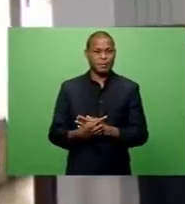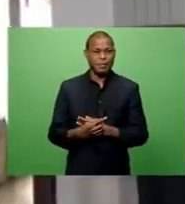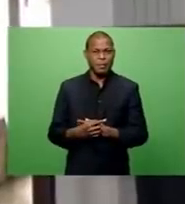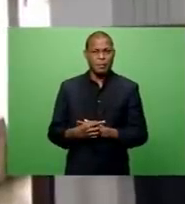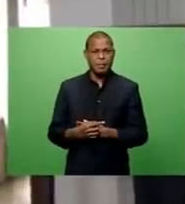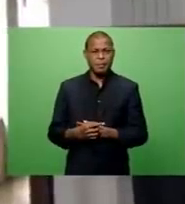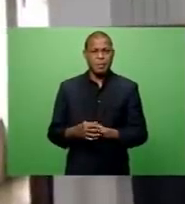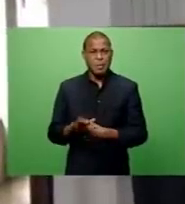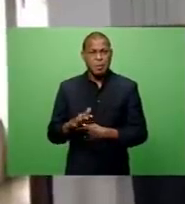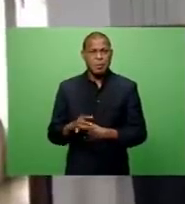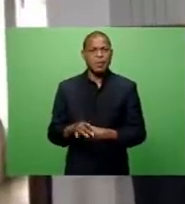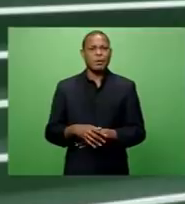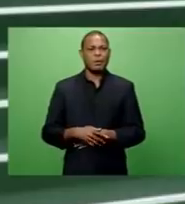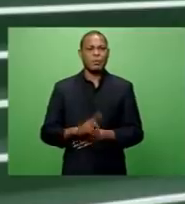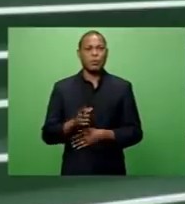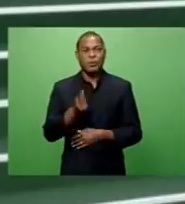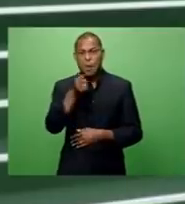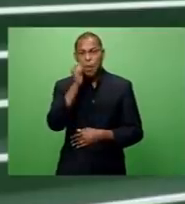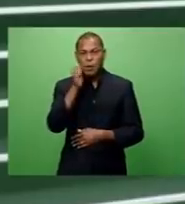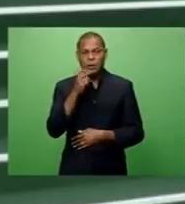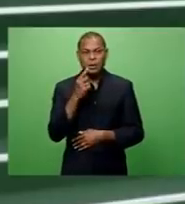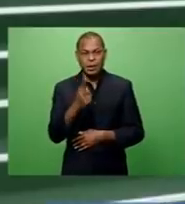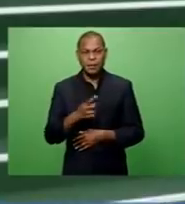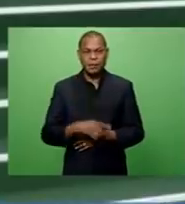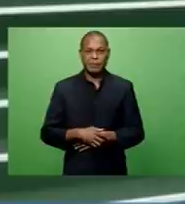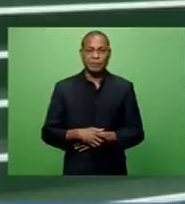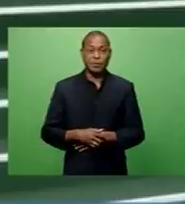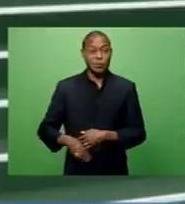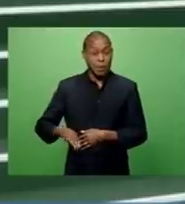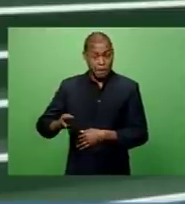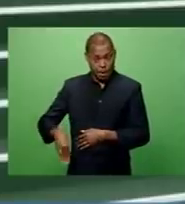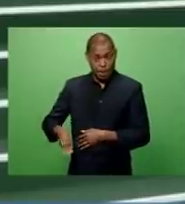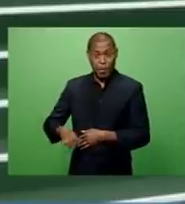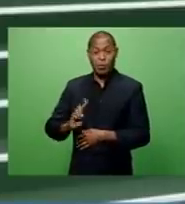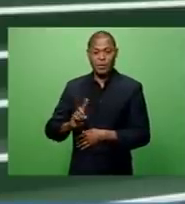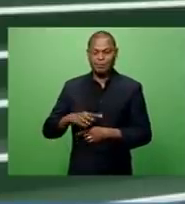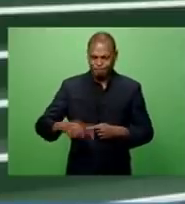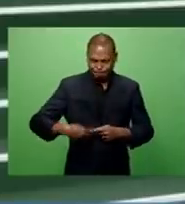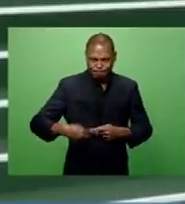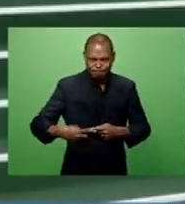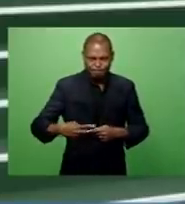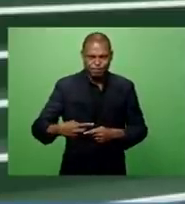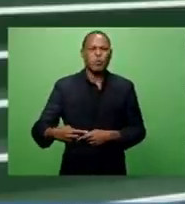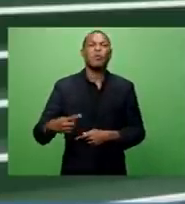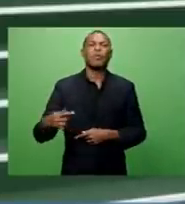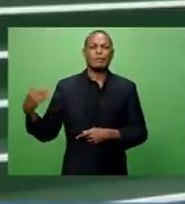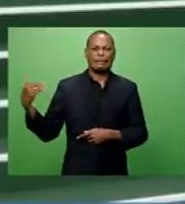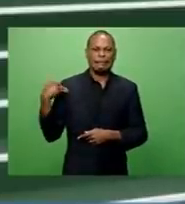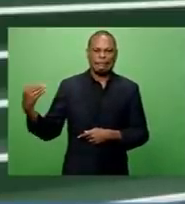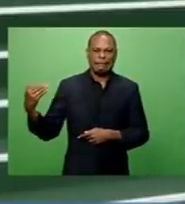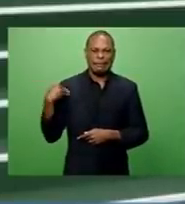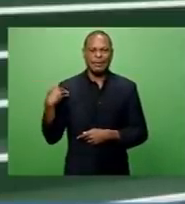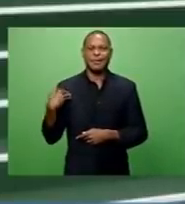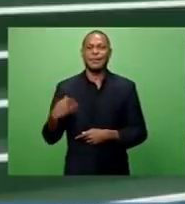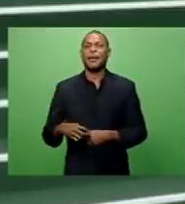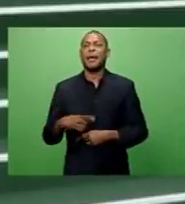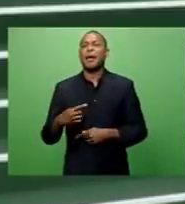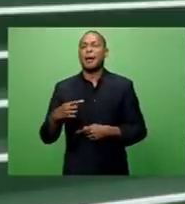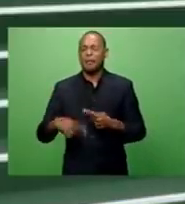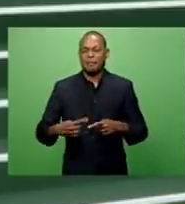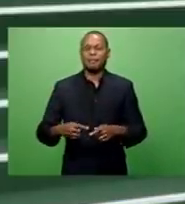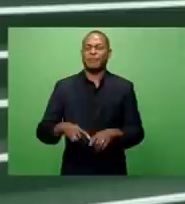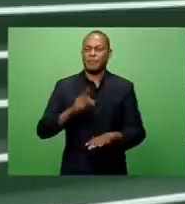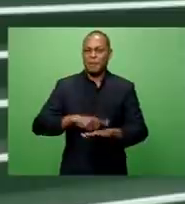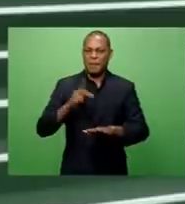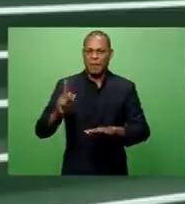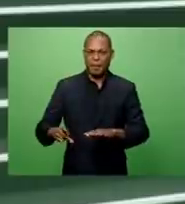an apology from him. Nawaikula has continuously made absurd comments against the government in parliamentary sittings. We